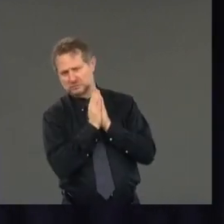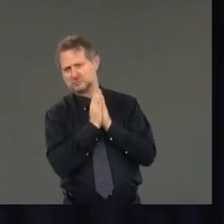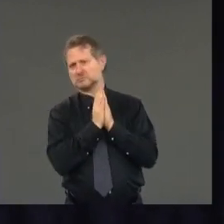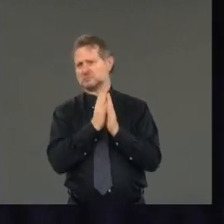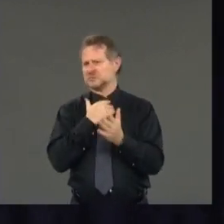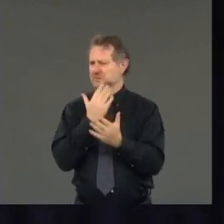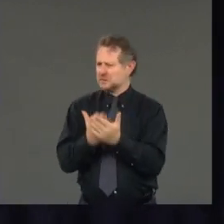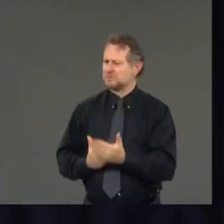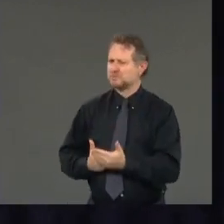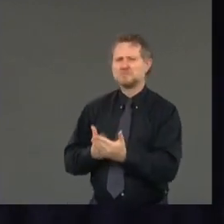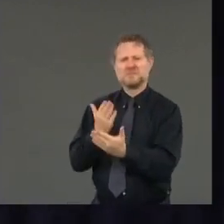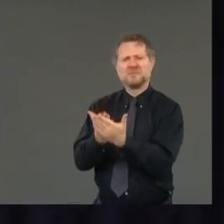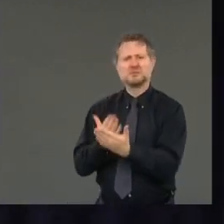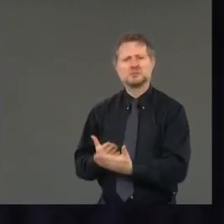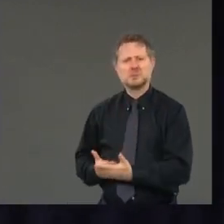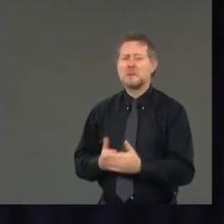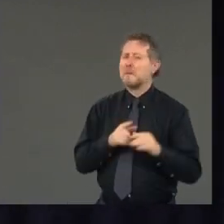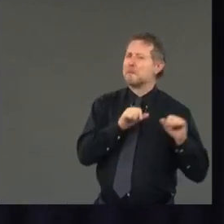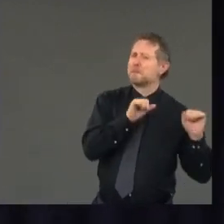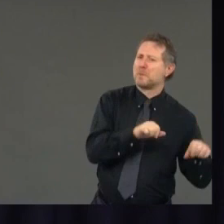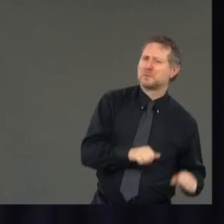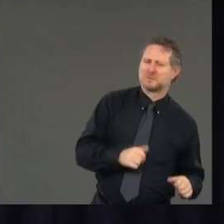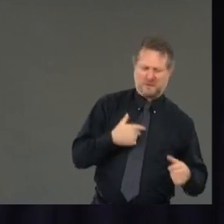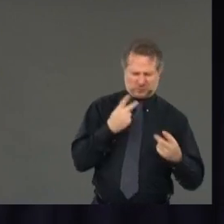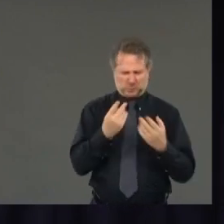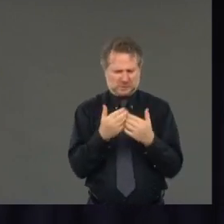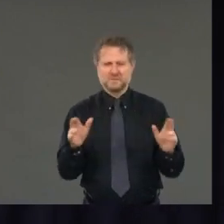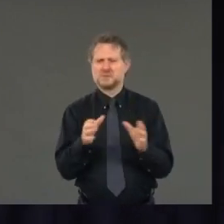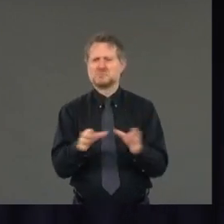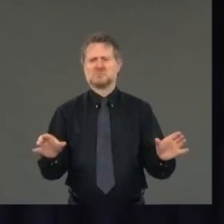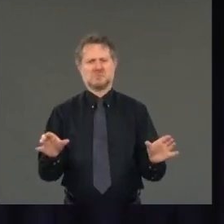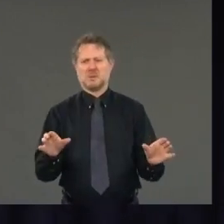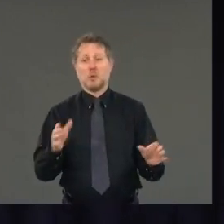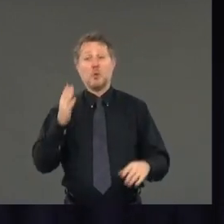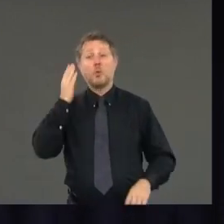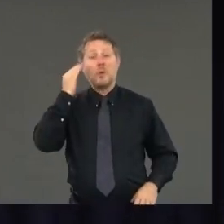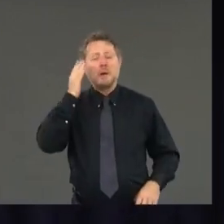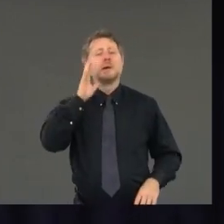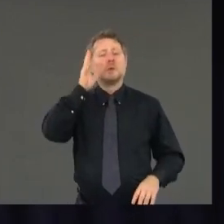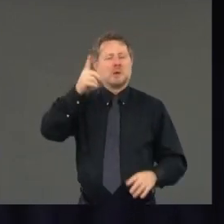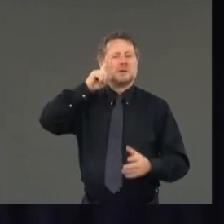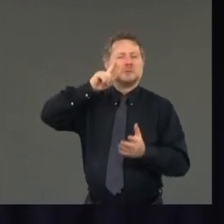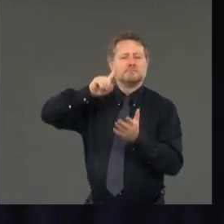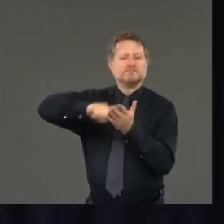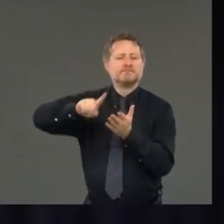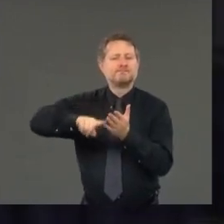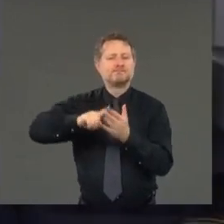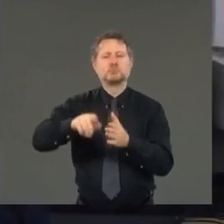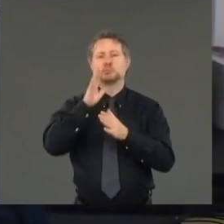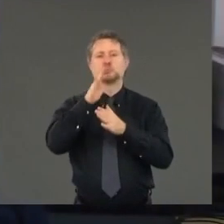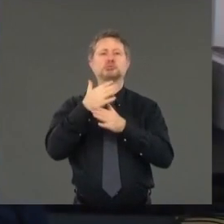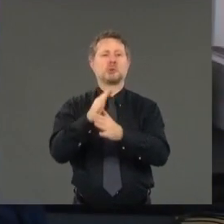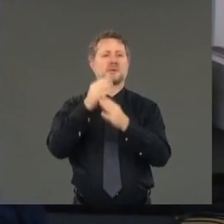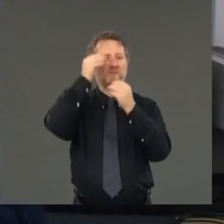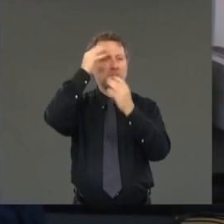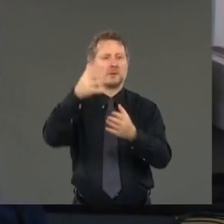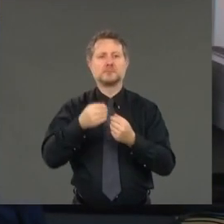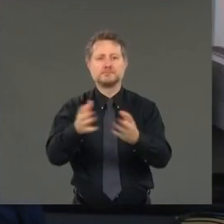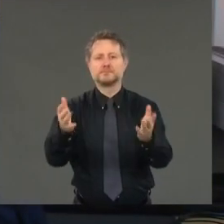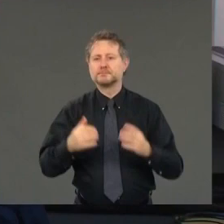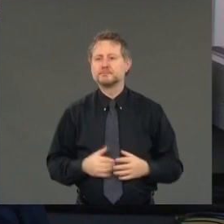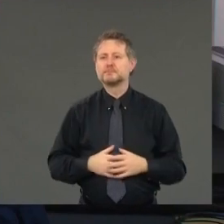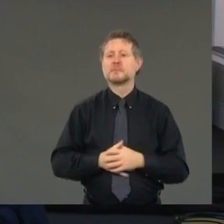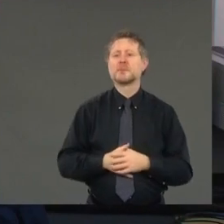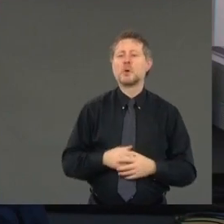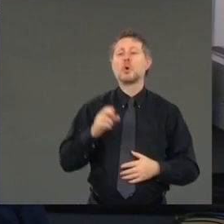presumed or probable deaths, and they said they need to figure out how to get that information out to the public as well. See, it's how precise you